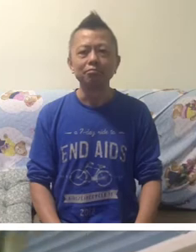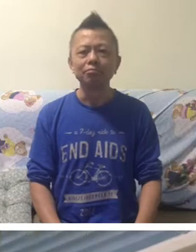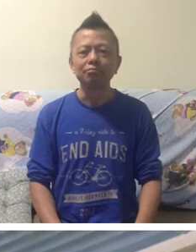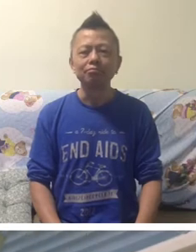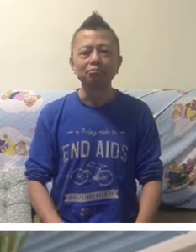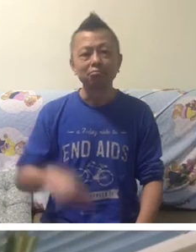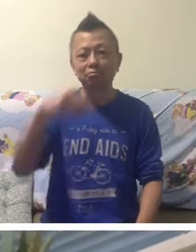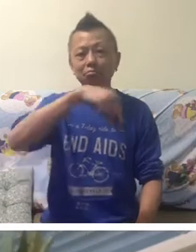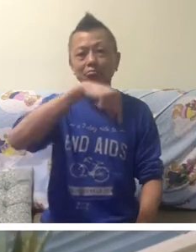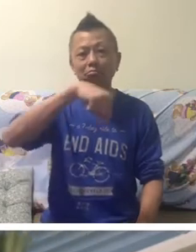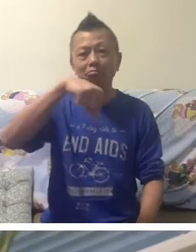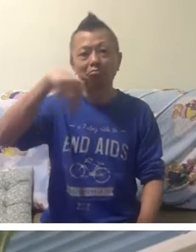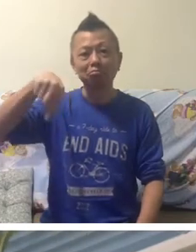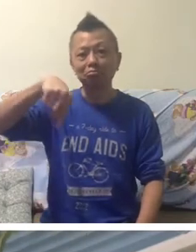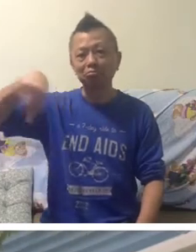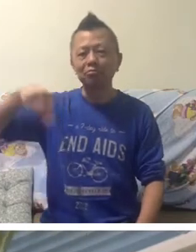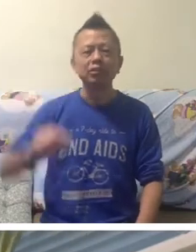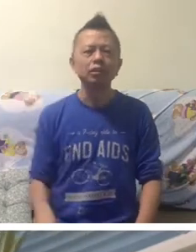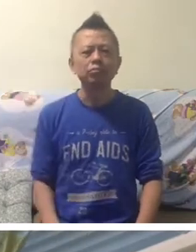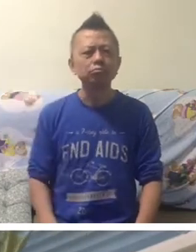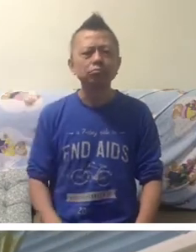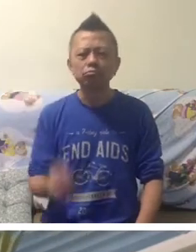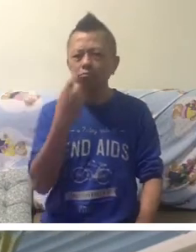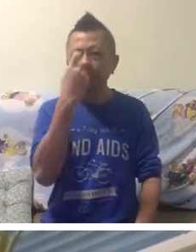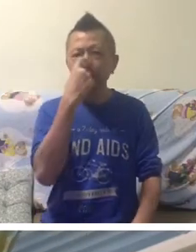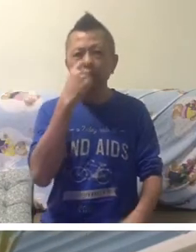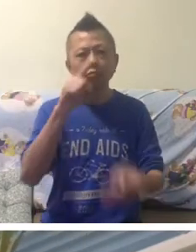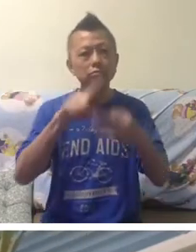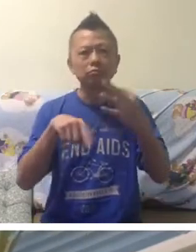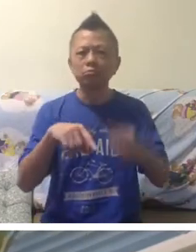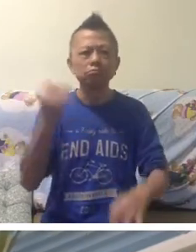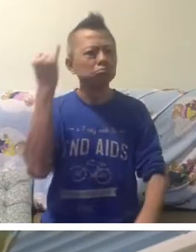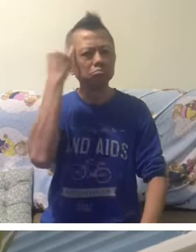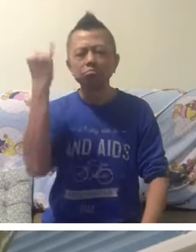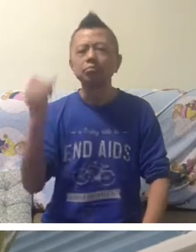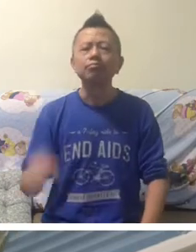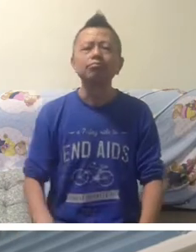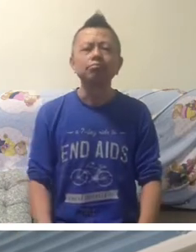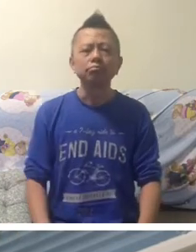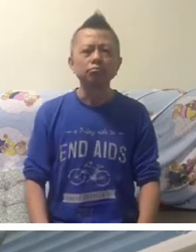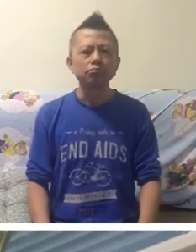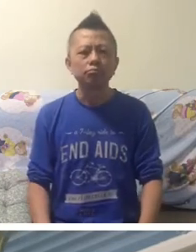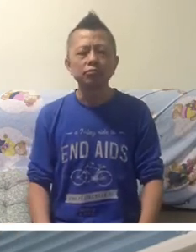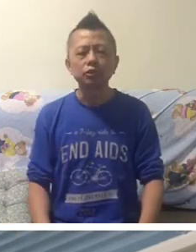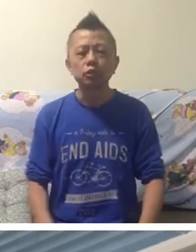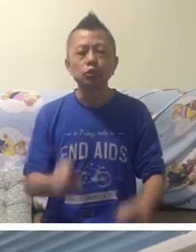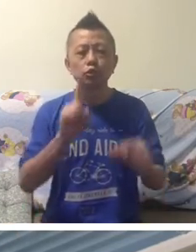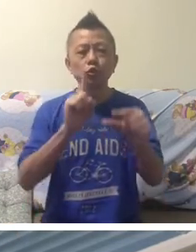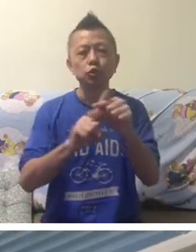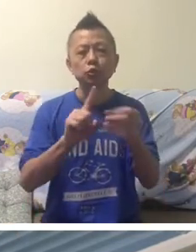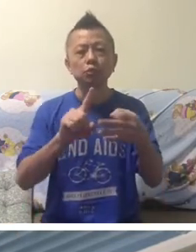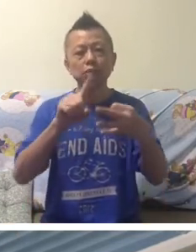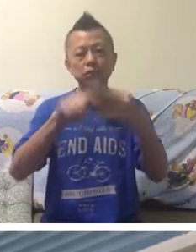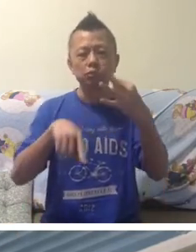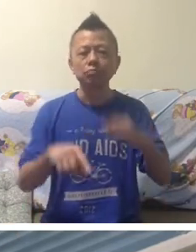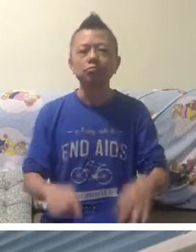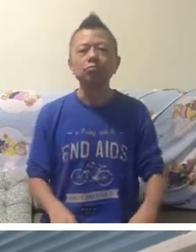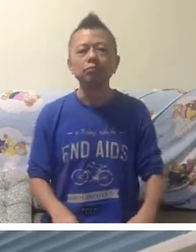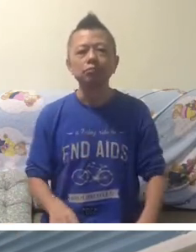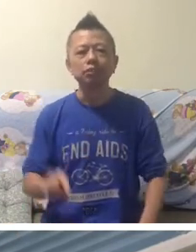I don't even know how to call it in English. Is it like a water lily? No. Anyway, this